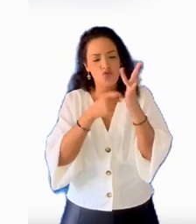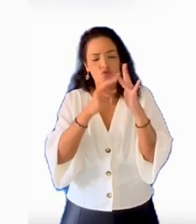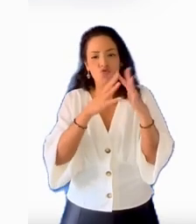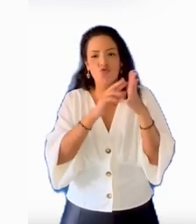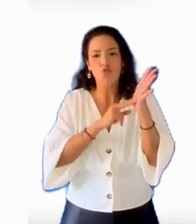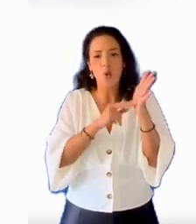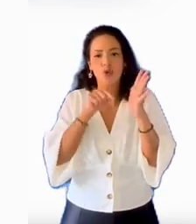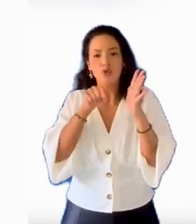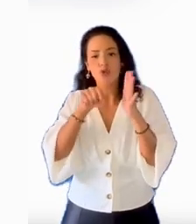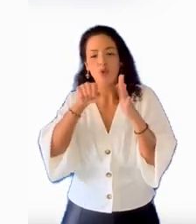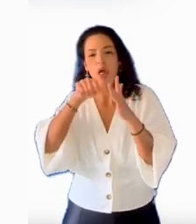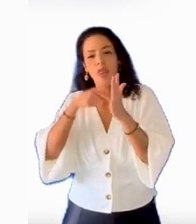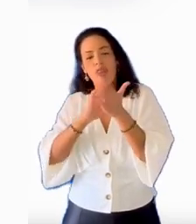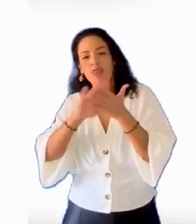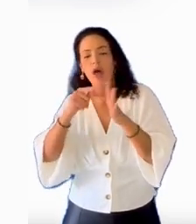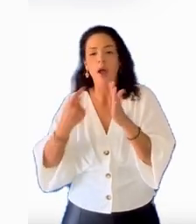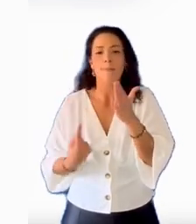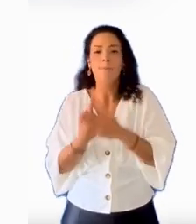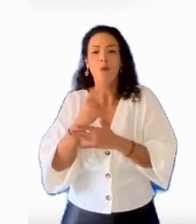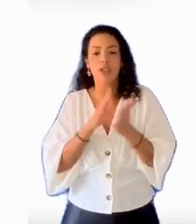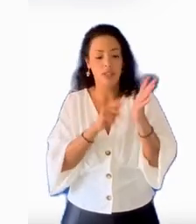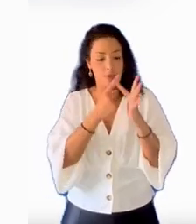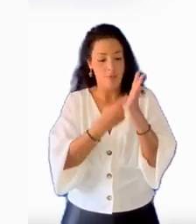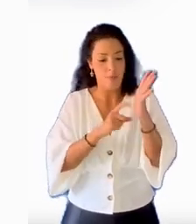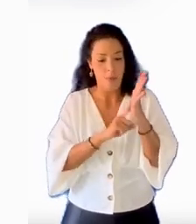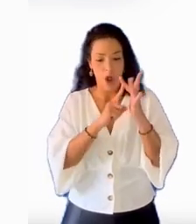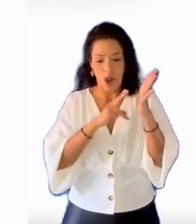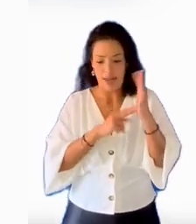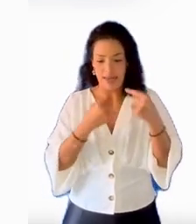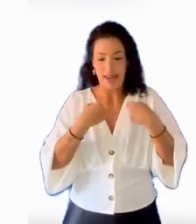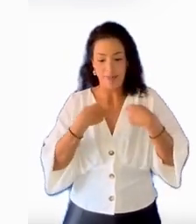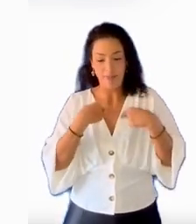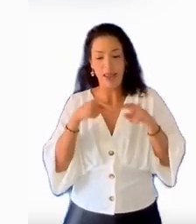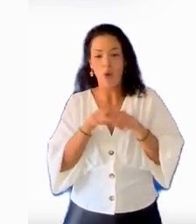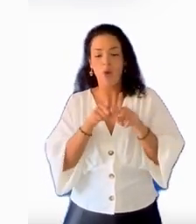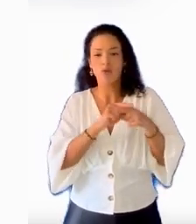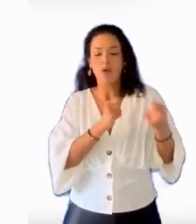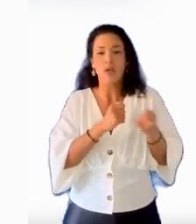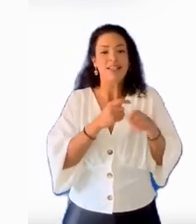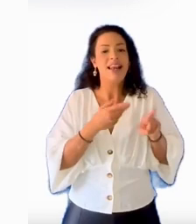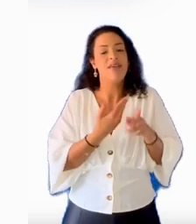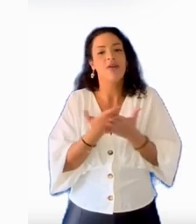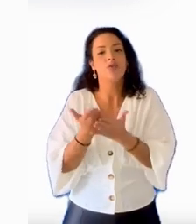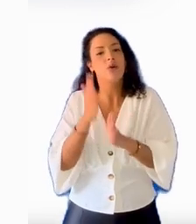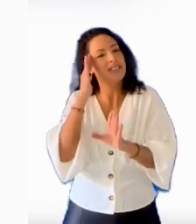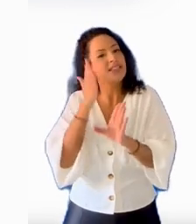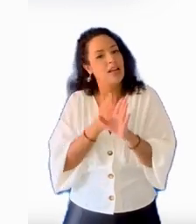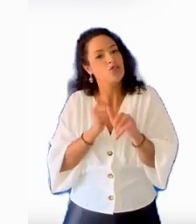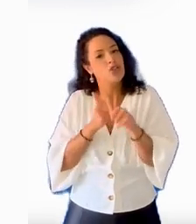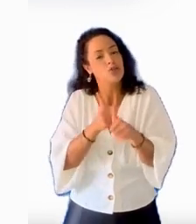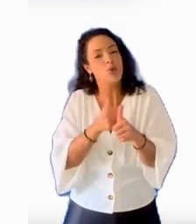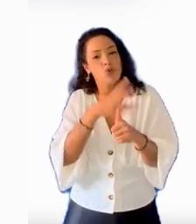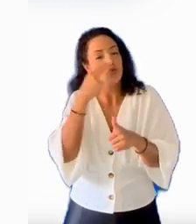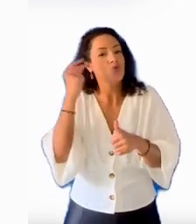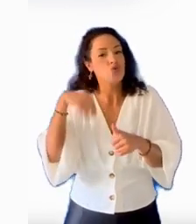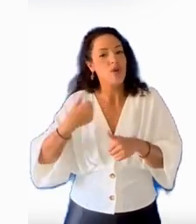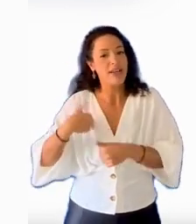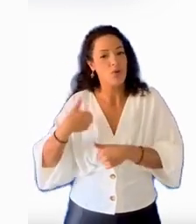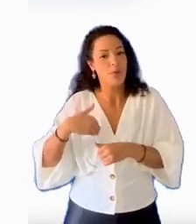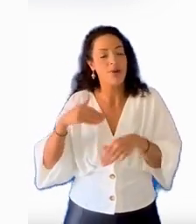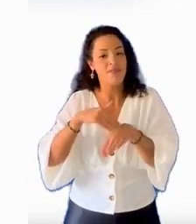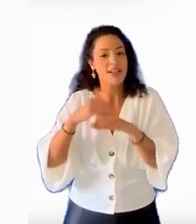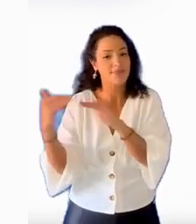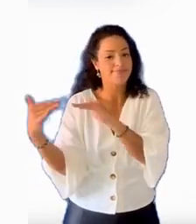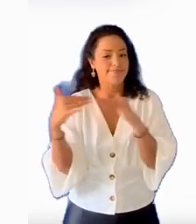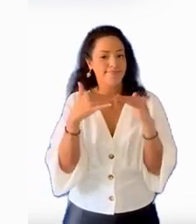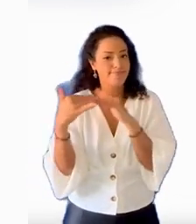Merlin and I provided joint psychological support sessions to a group of Ukrainian women affected by the conflict. As a radical act of bearing witness,